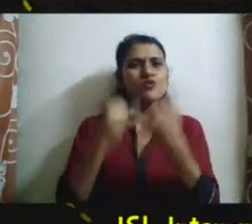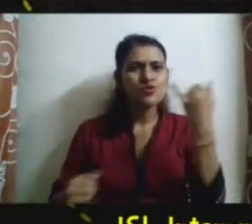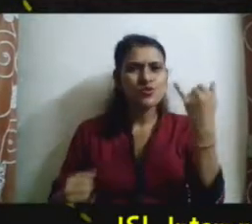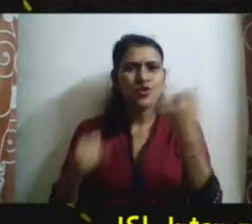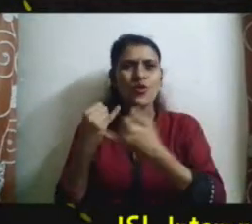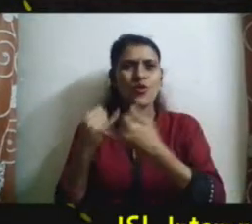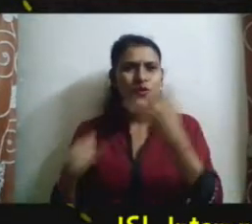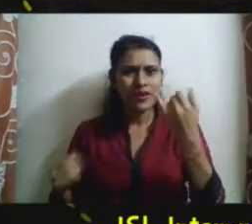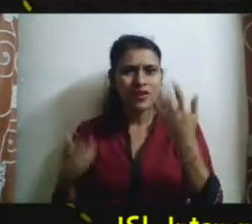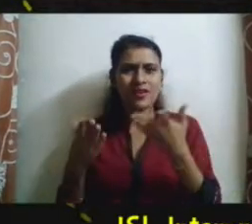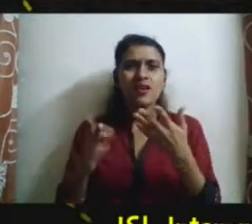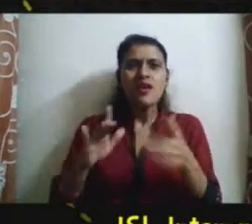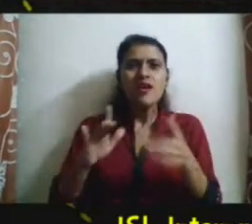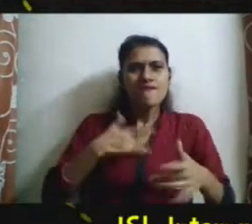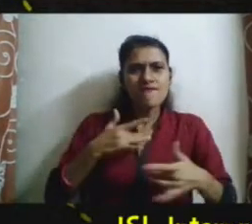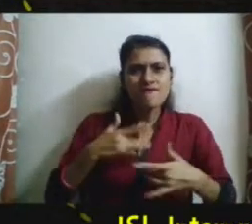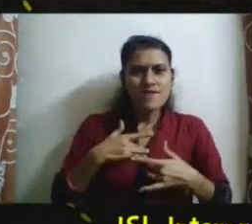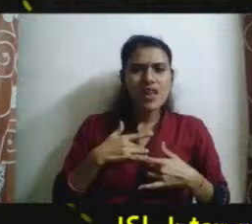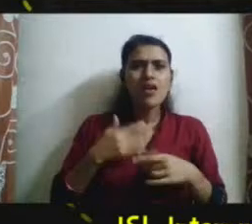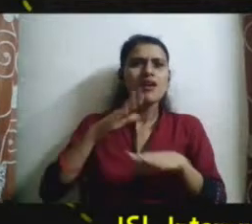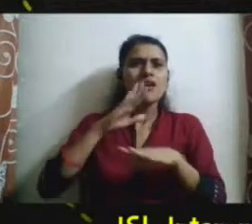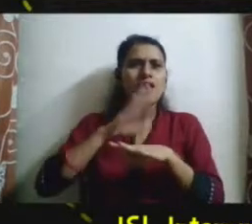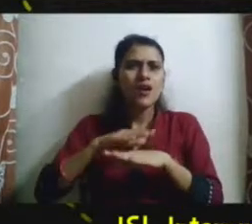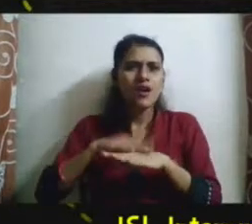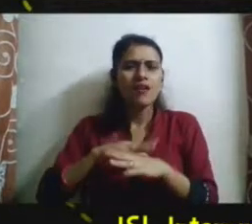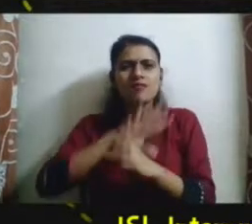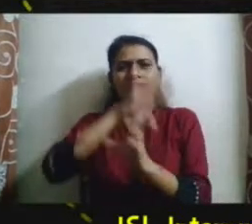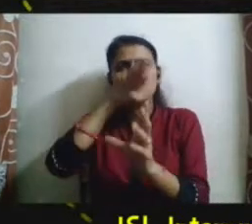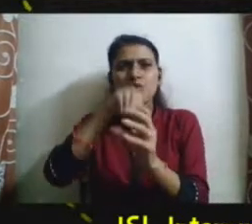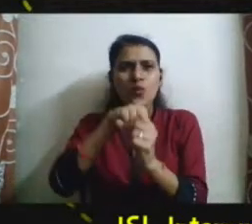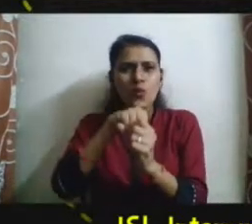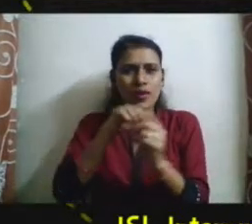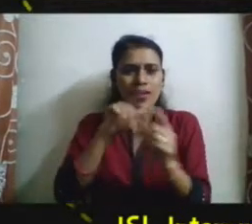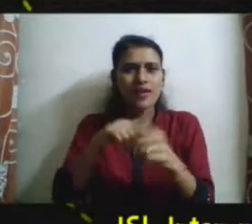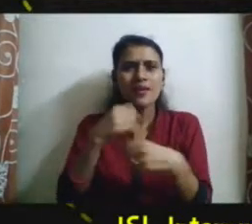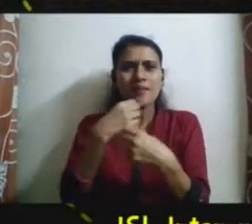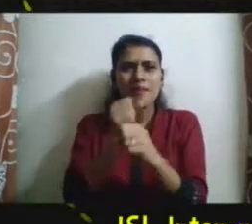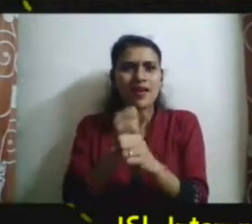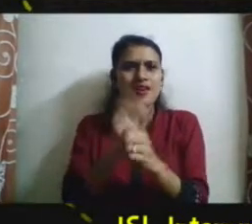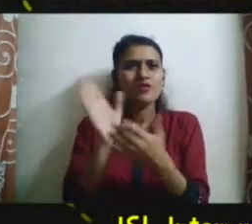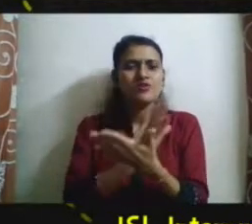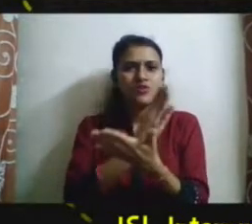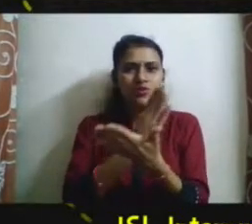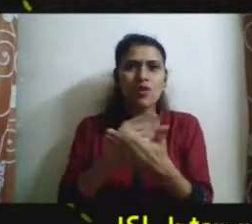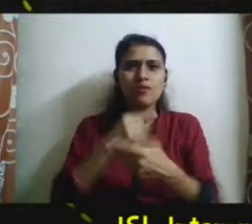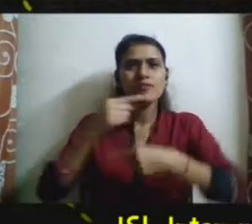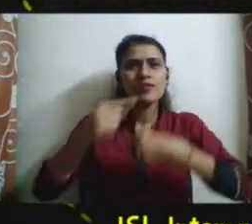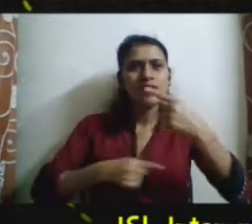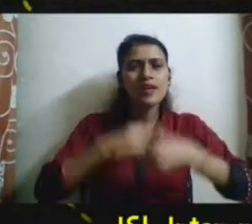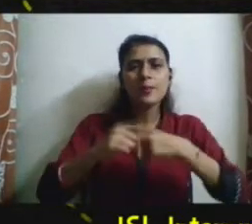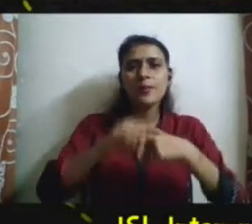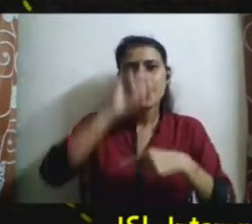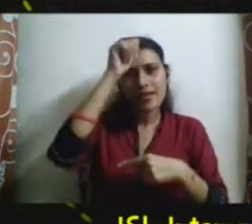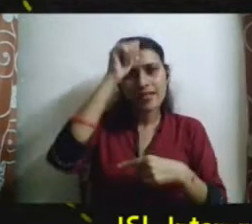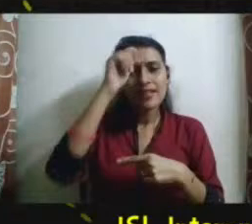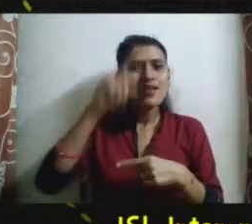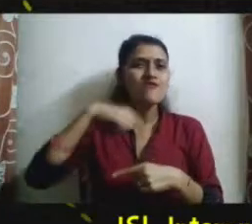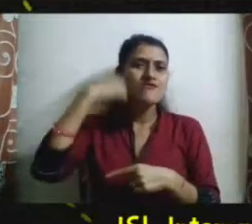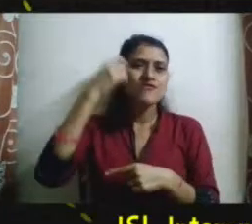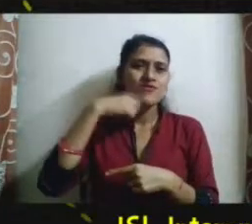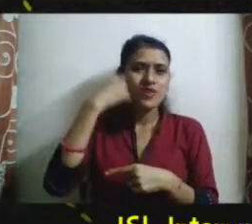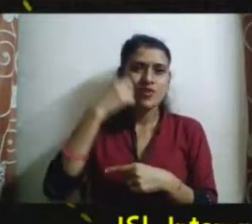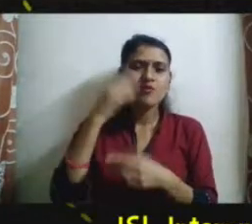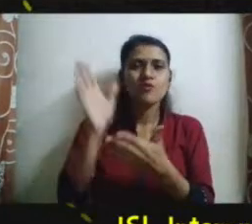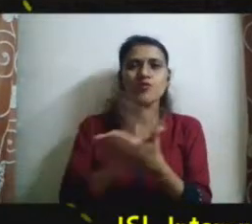these emotions, feelings, and even the actual form of the music has kind of continued into Hindi film music, right? Like in a